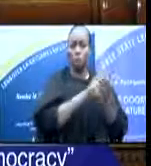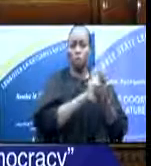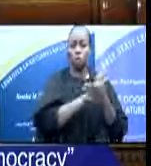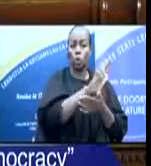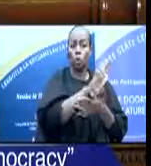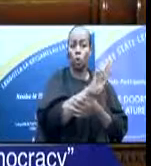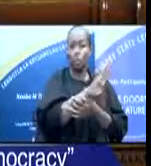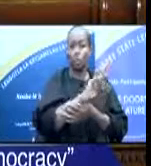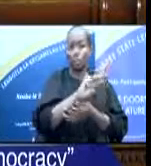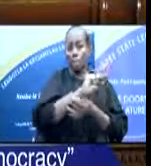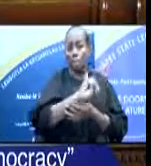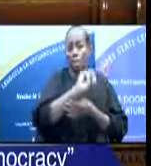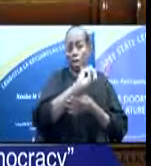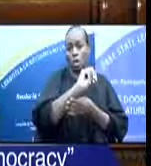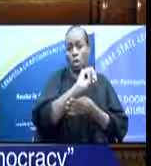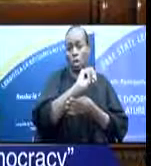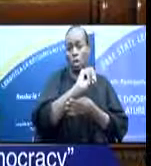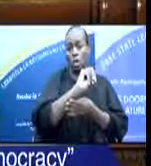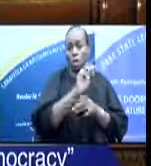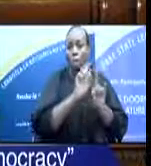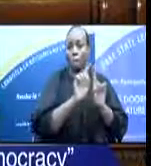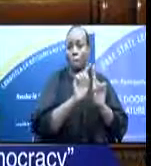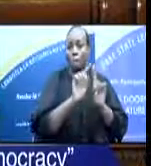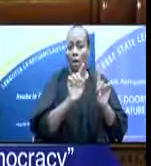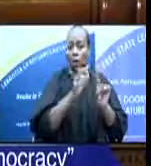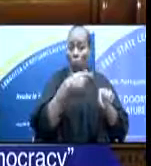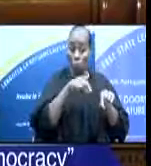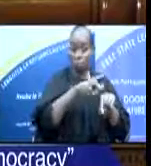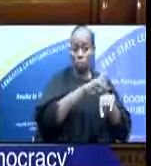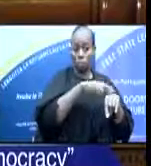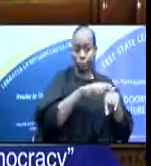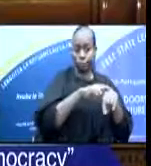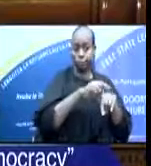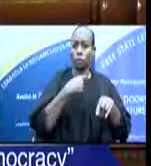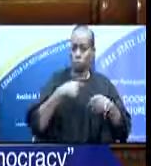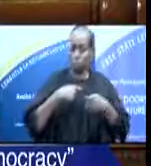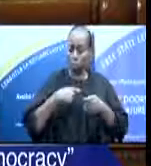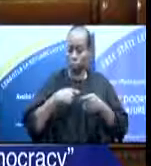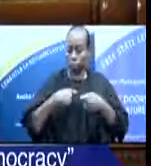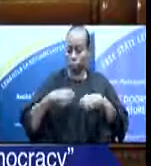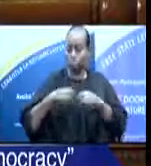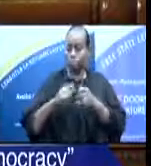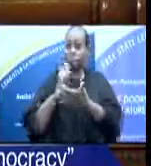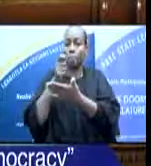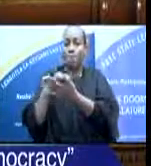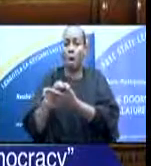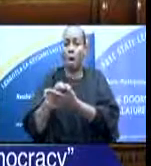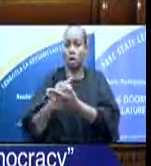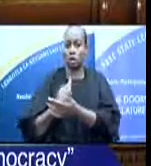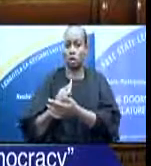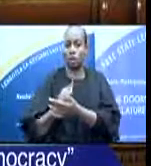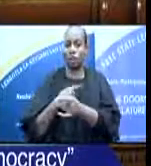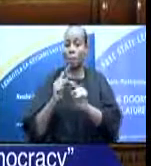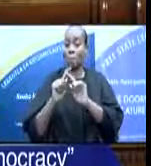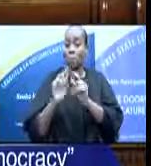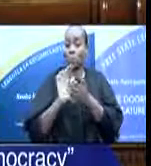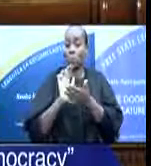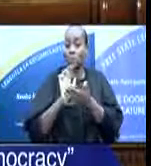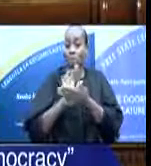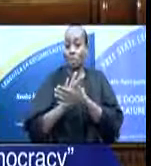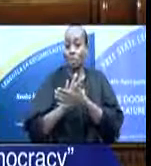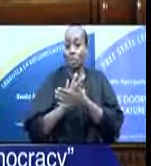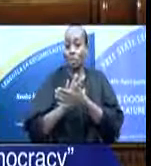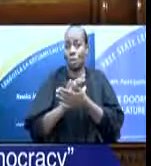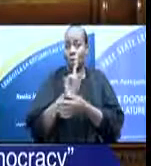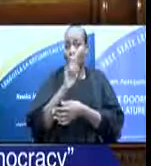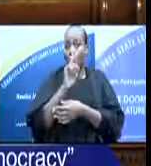ago, and with the difference on the renting, we could have started saving for another. But rather, we are paying some cadre 1